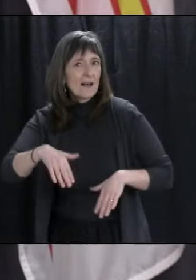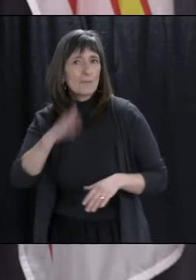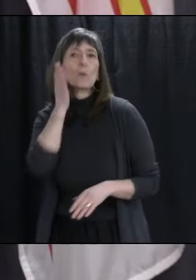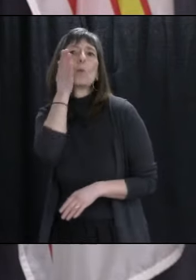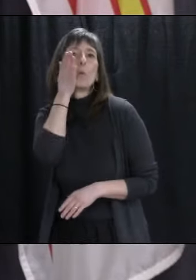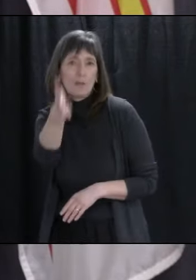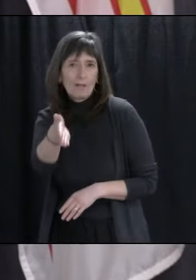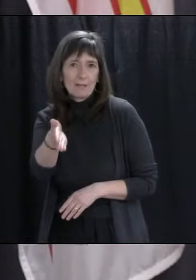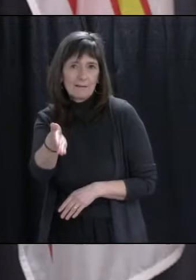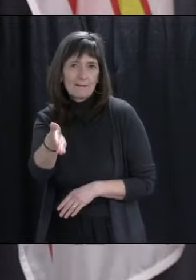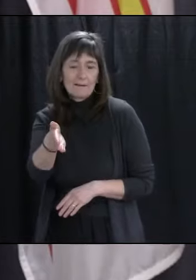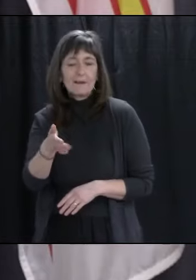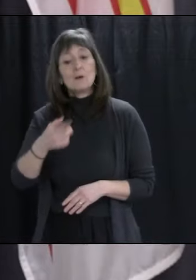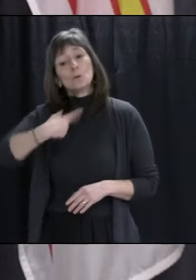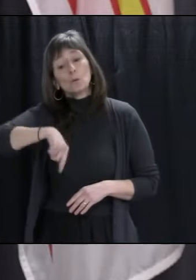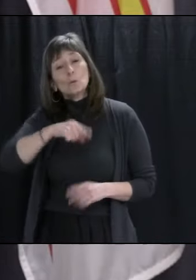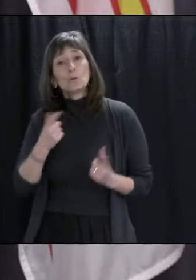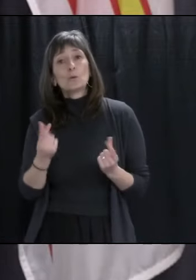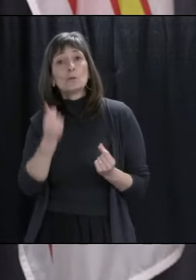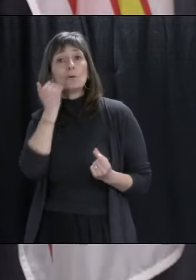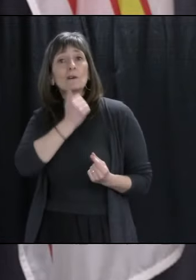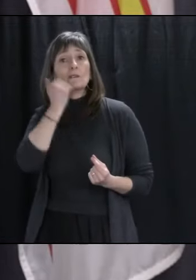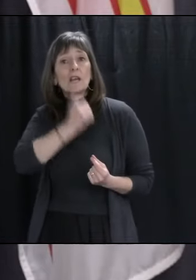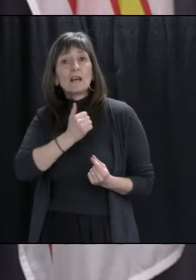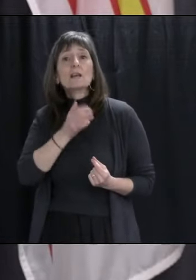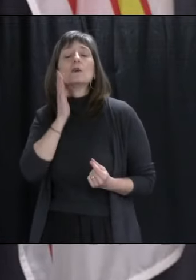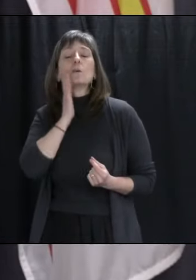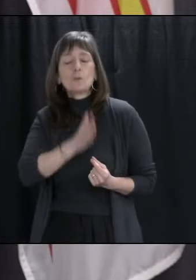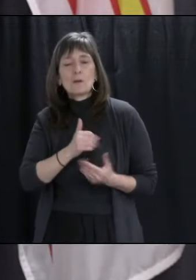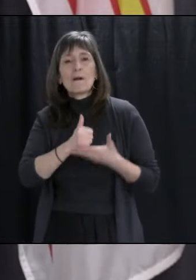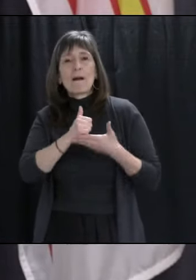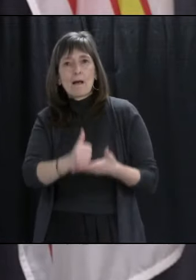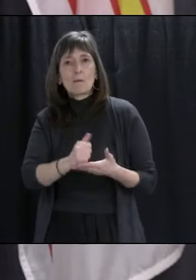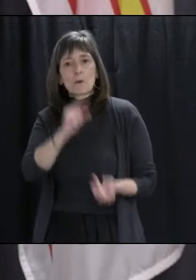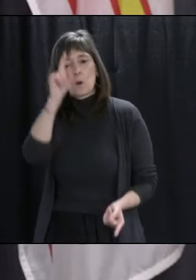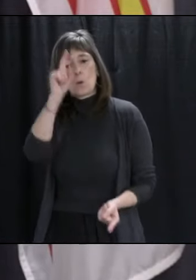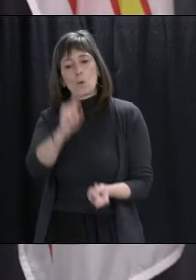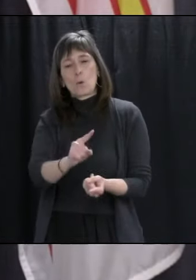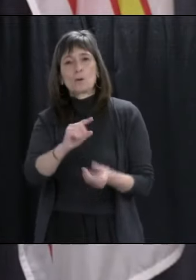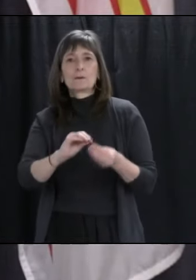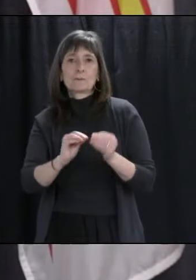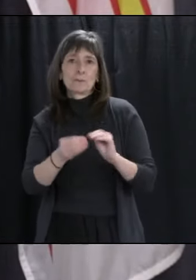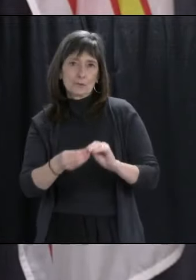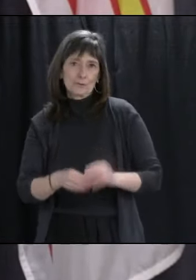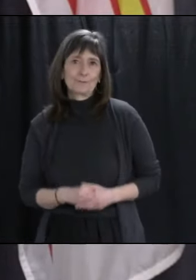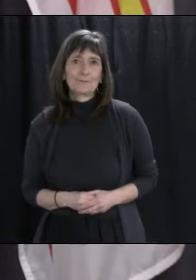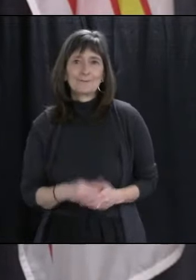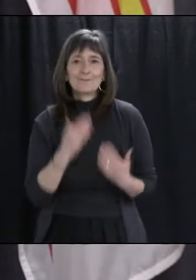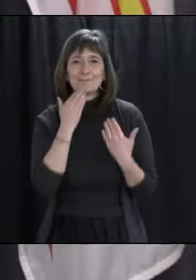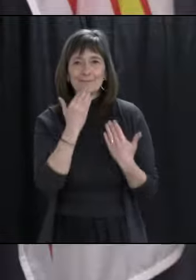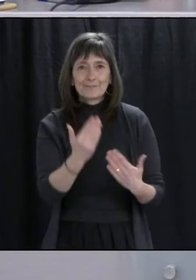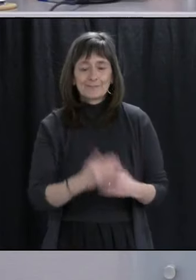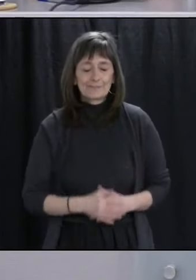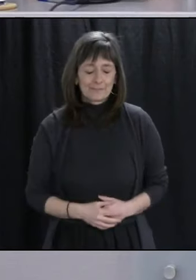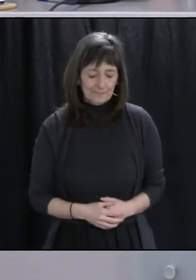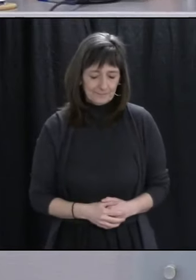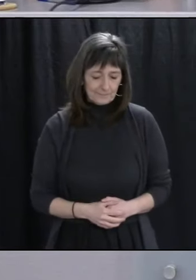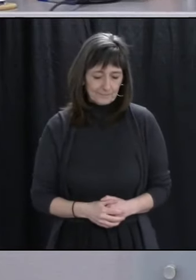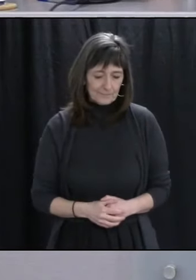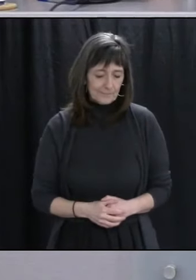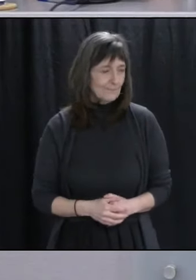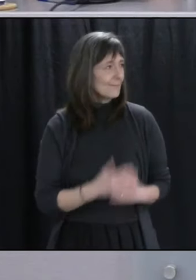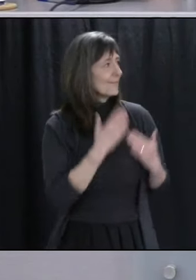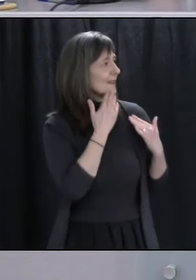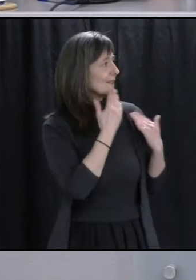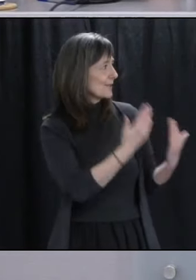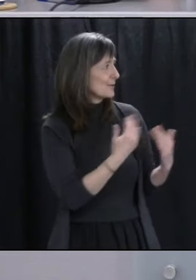have a significant impact on how COVID-19 progresses in our province. Thank you. Well, once again, thank